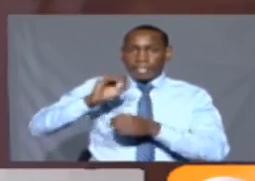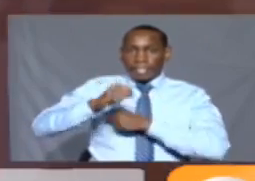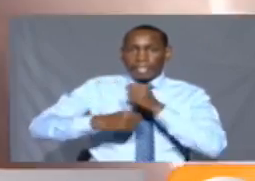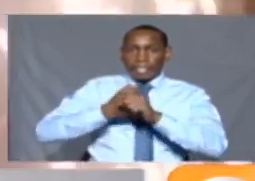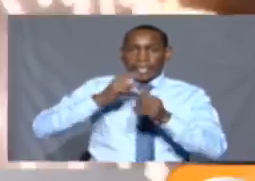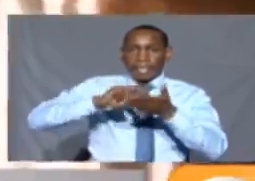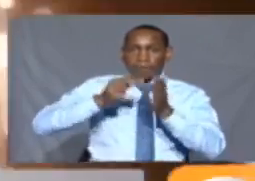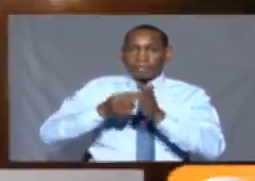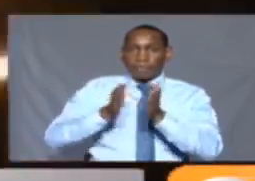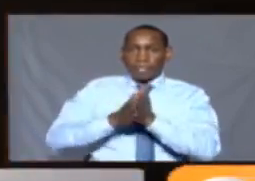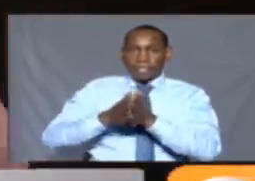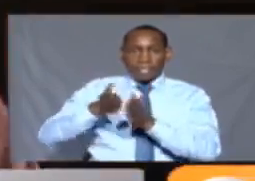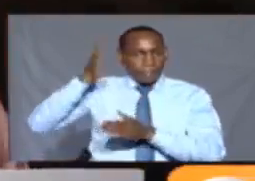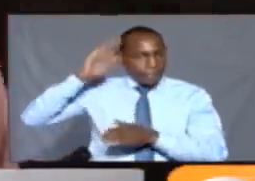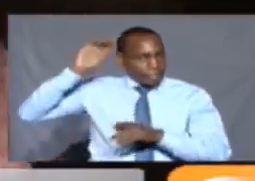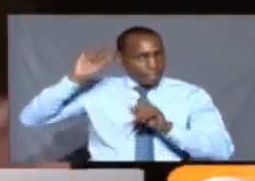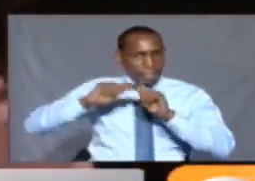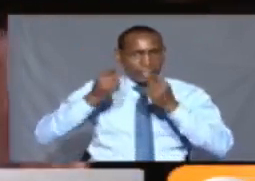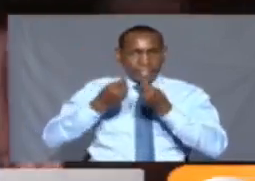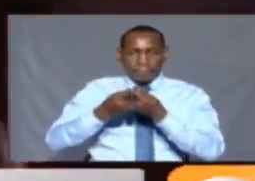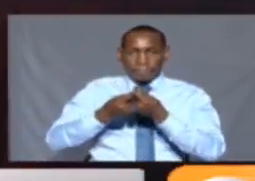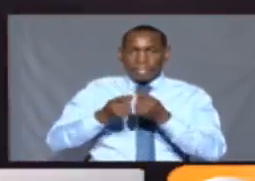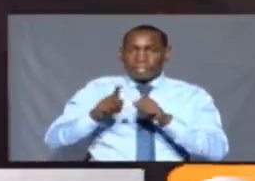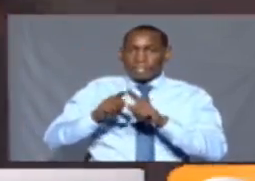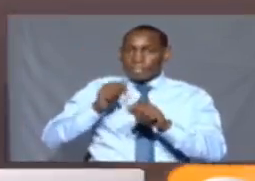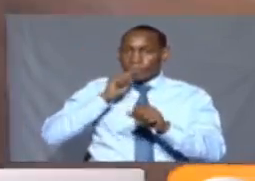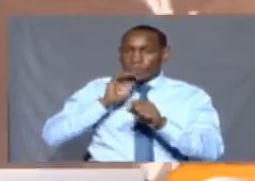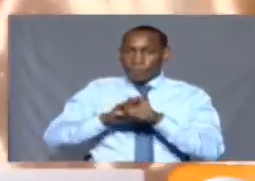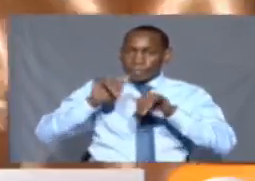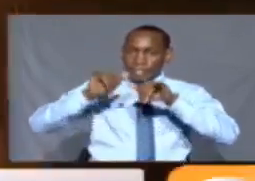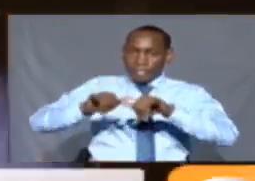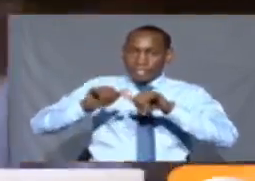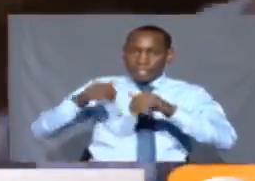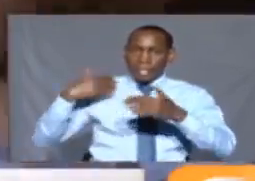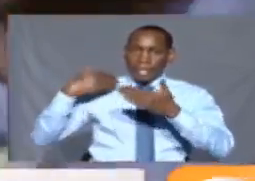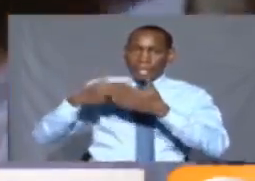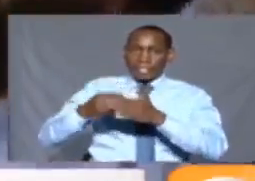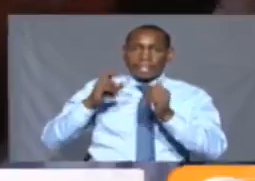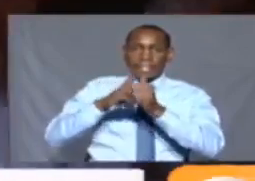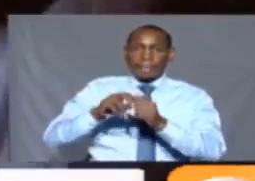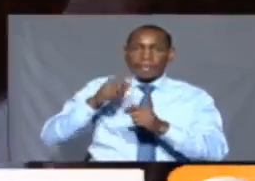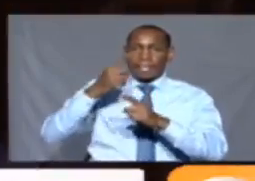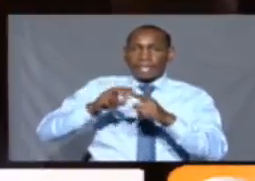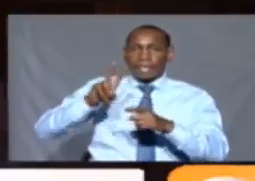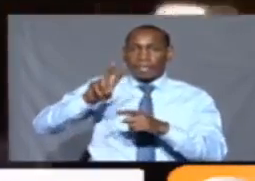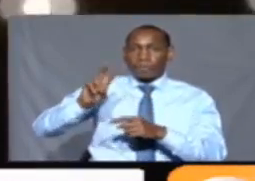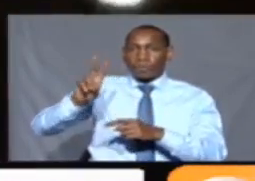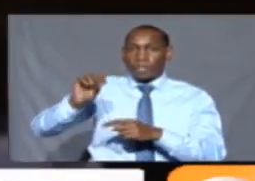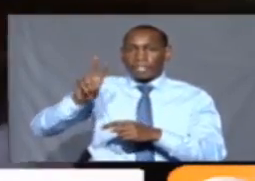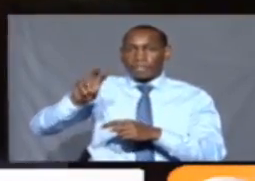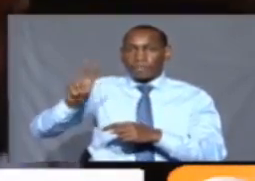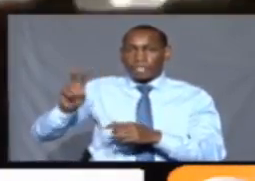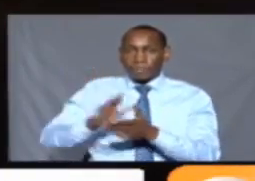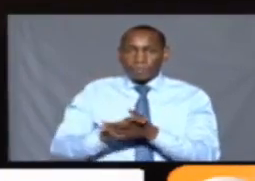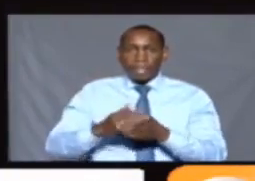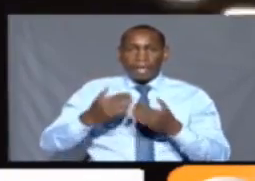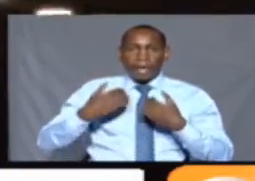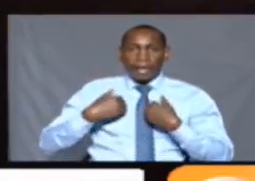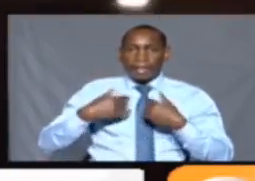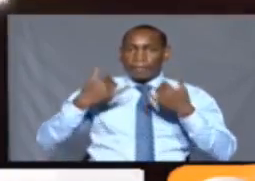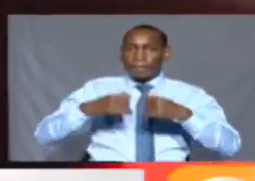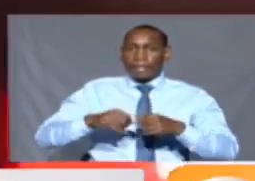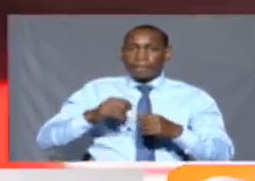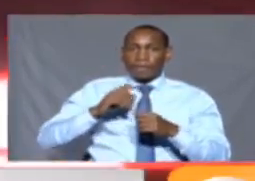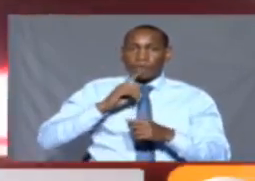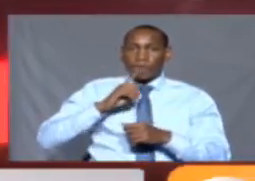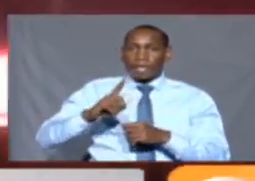club on a free transfer, and he has committed to stay in Sao Paulo until December 2022. He has been capped 115